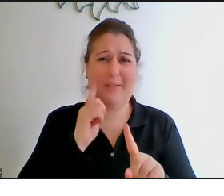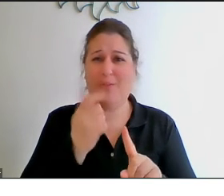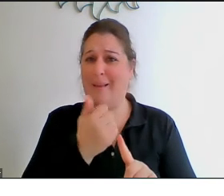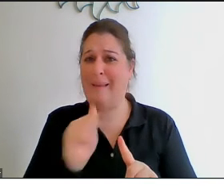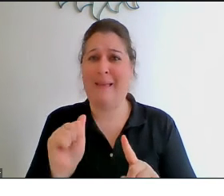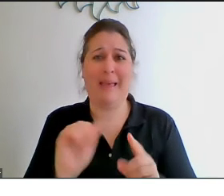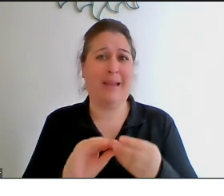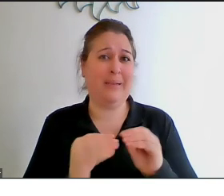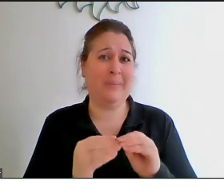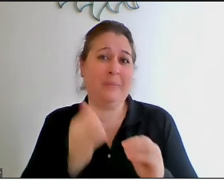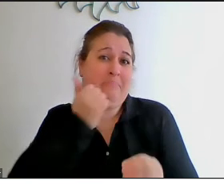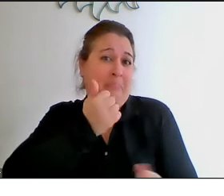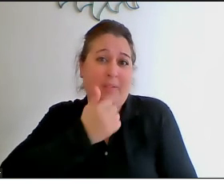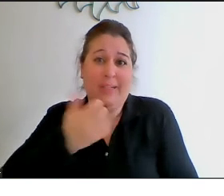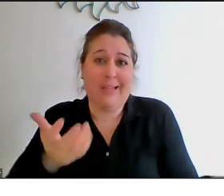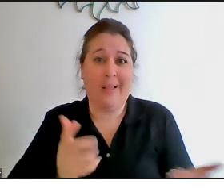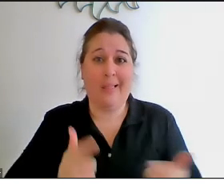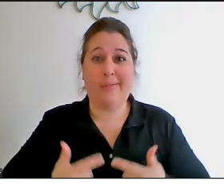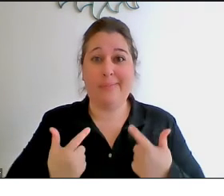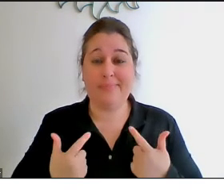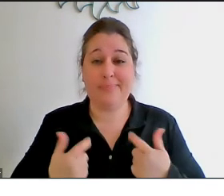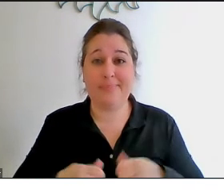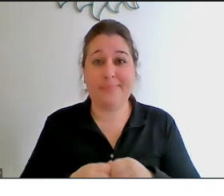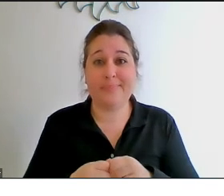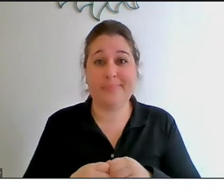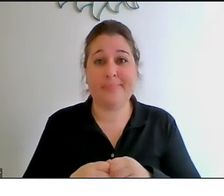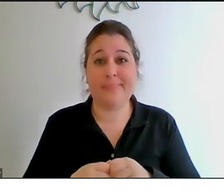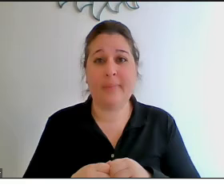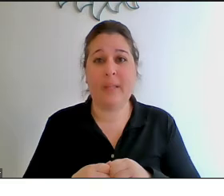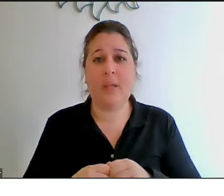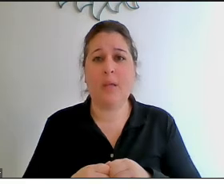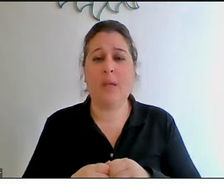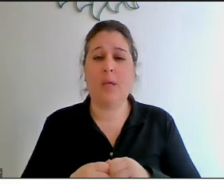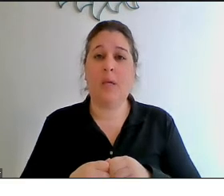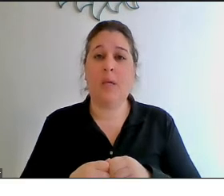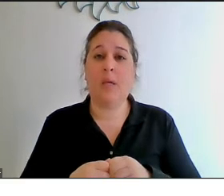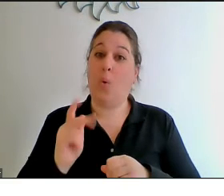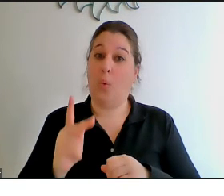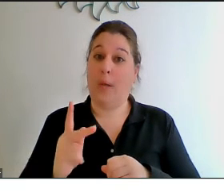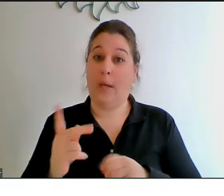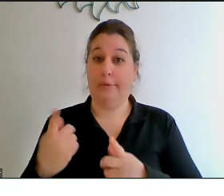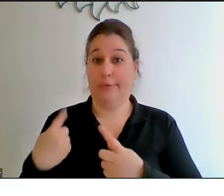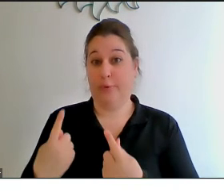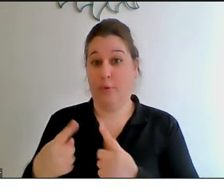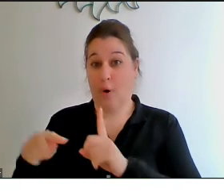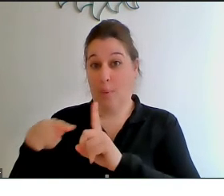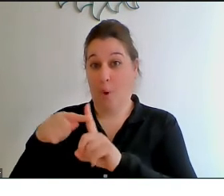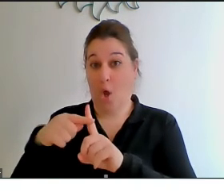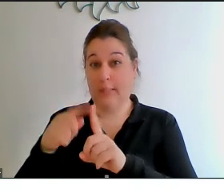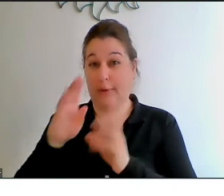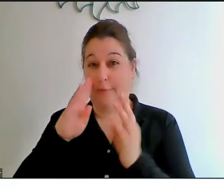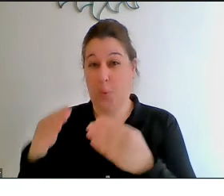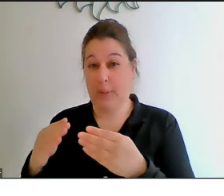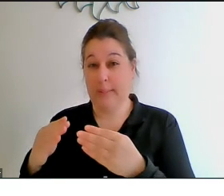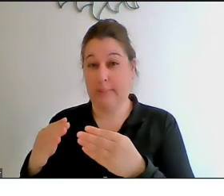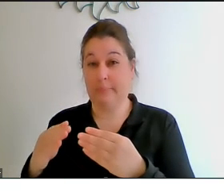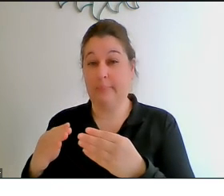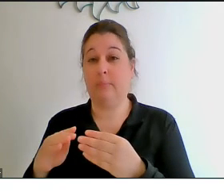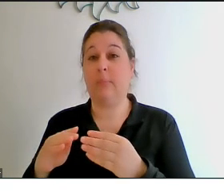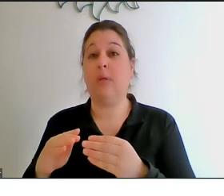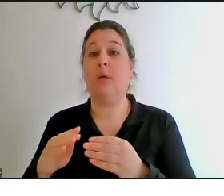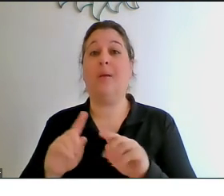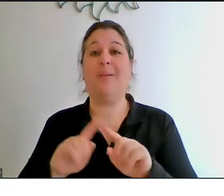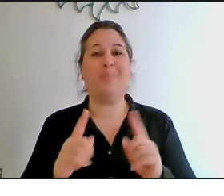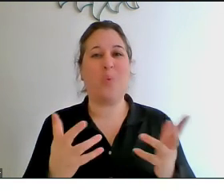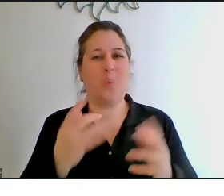with everyday numbers that we use all the time. But now, let's look at what happens when we go into negative numbers.